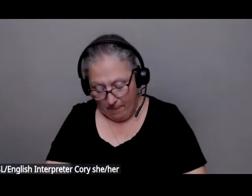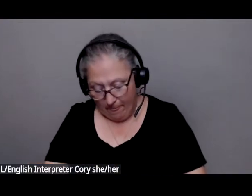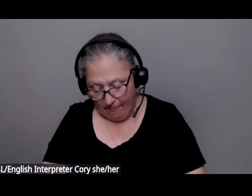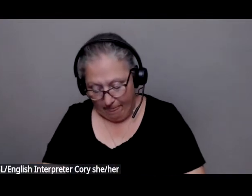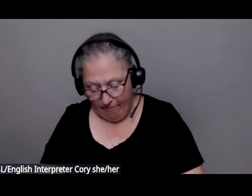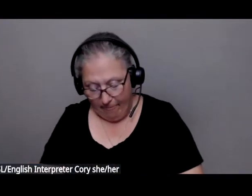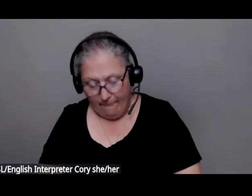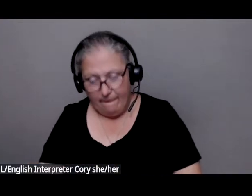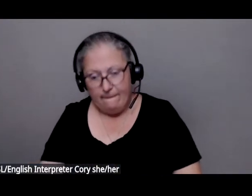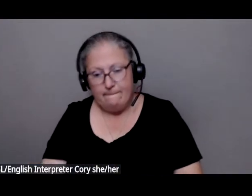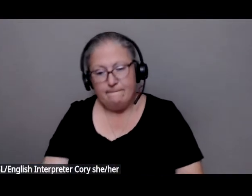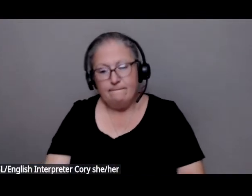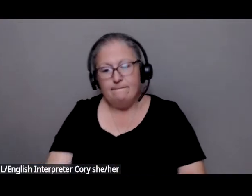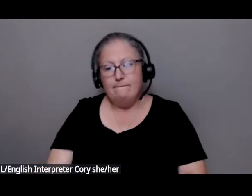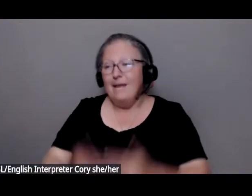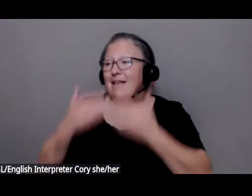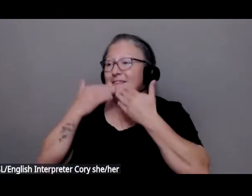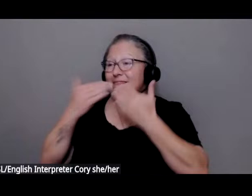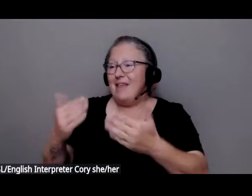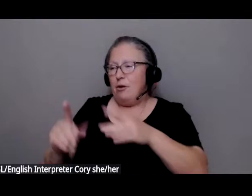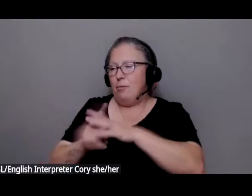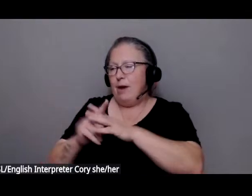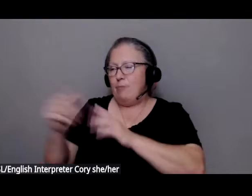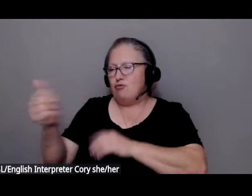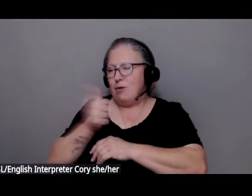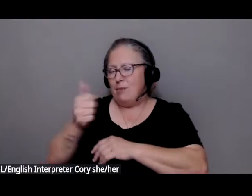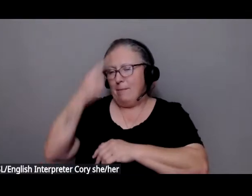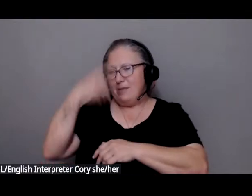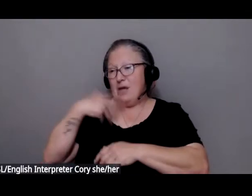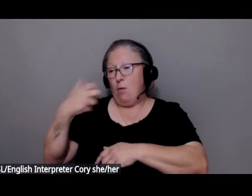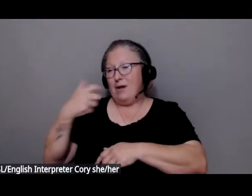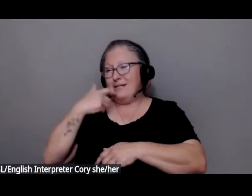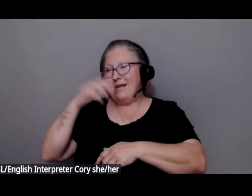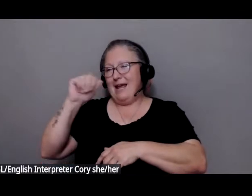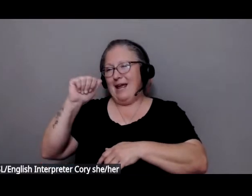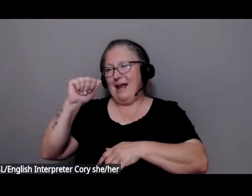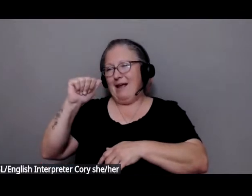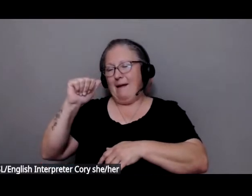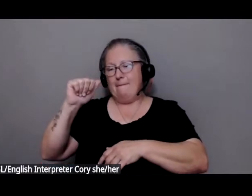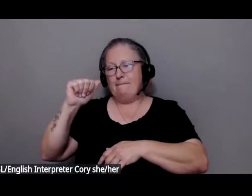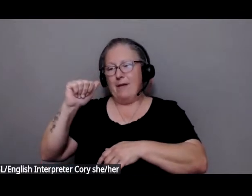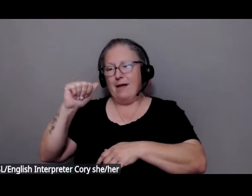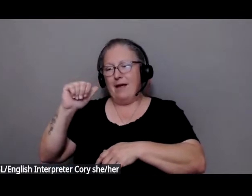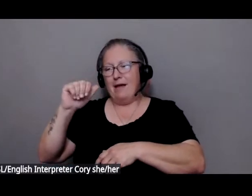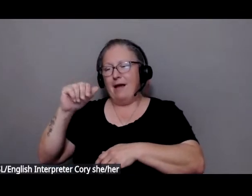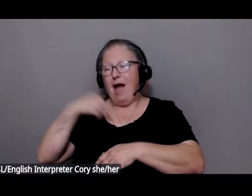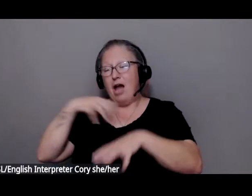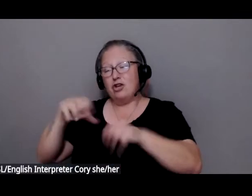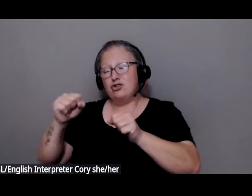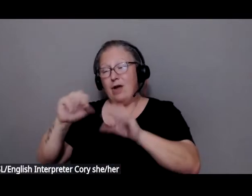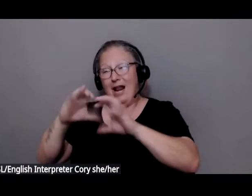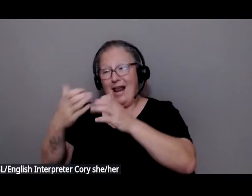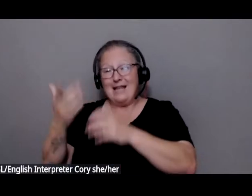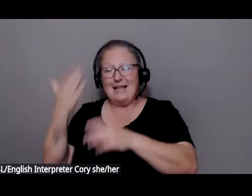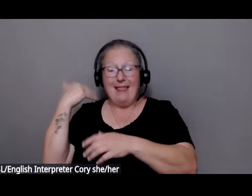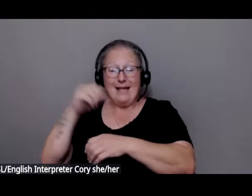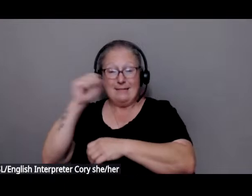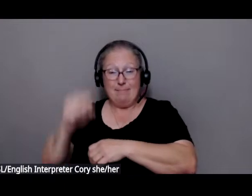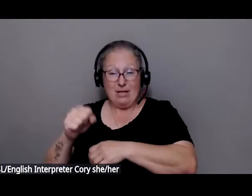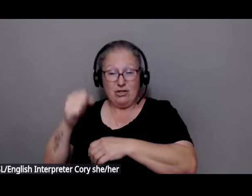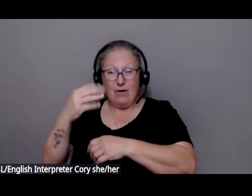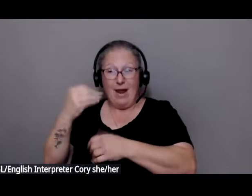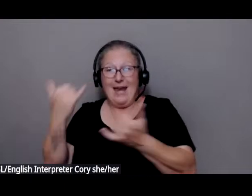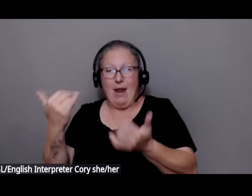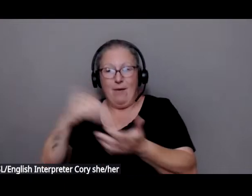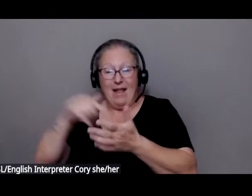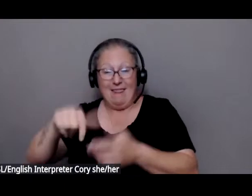Well, thanks for bringing transport up, because I wanted to say asynchronous classes are really nice, because I took one last semester and I'm taking one this